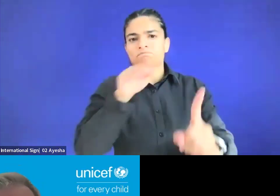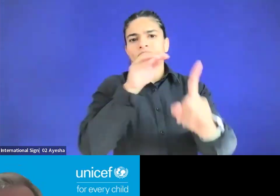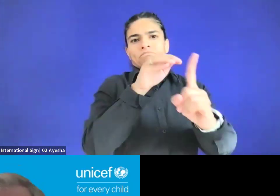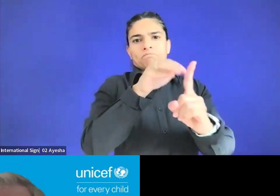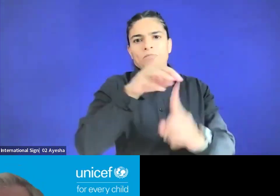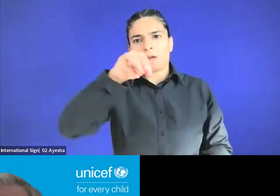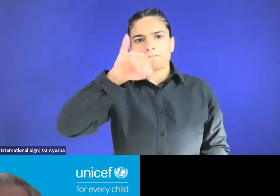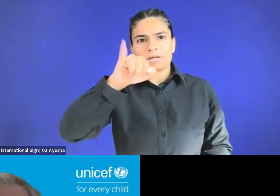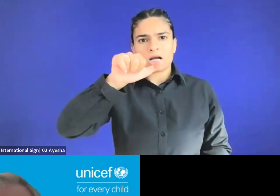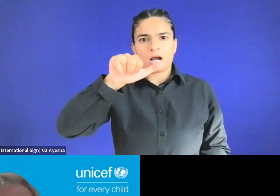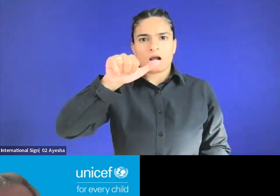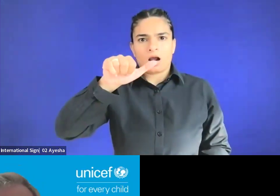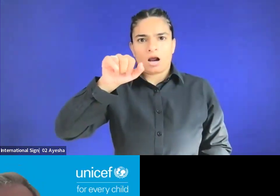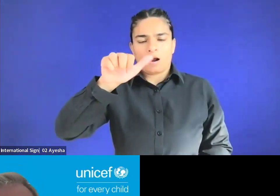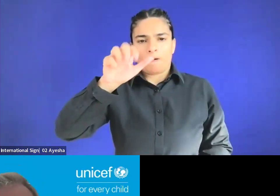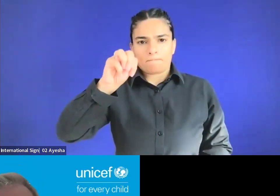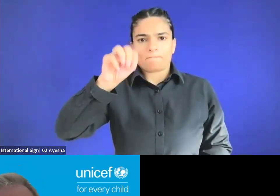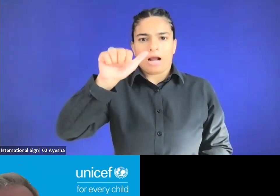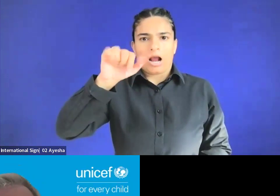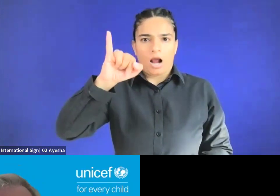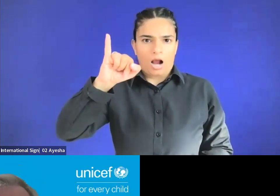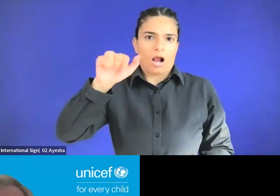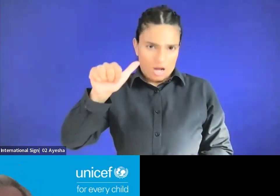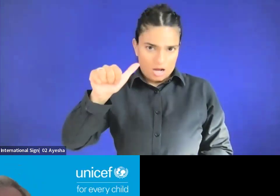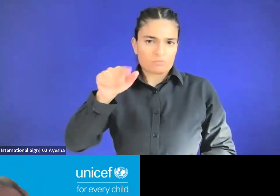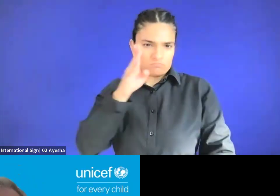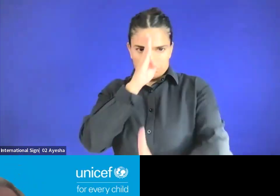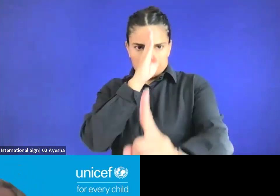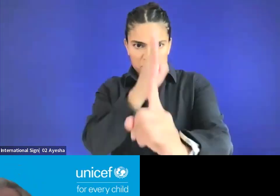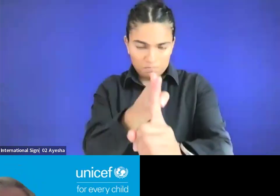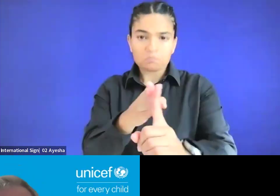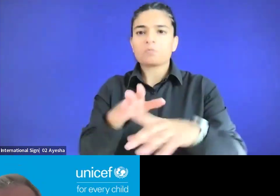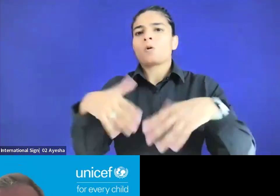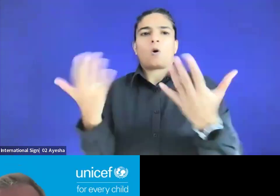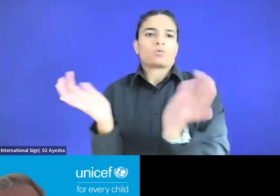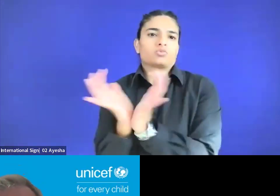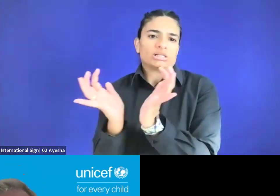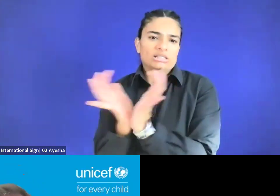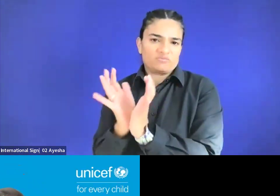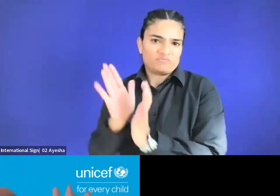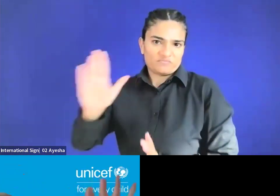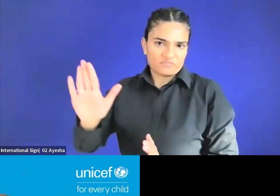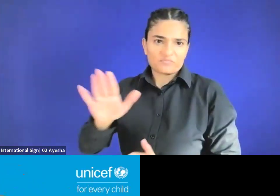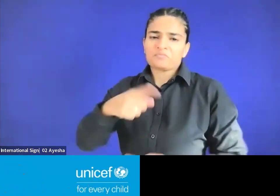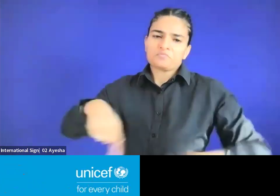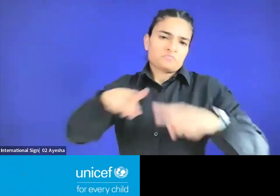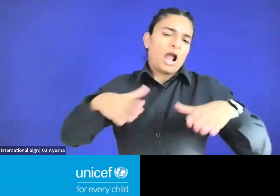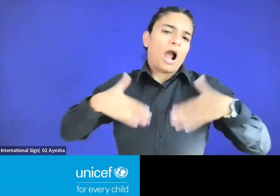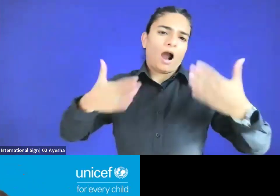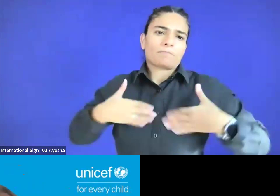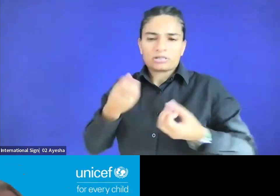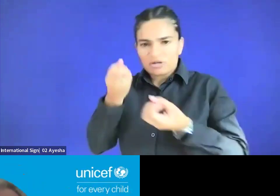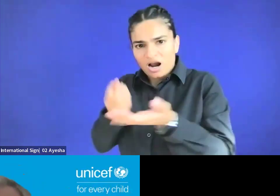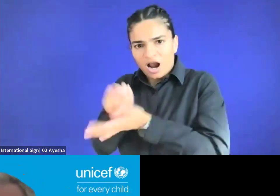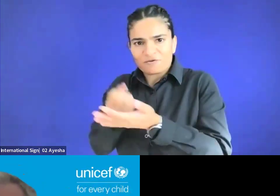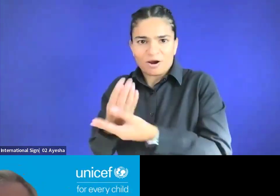in Georgia. They will be happy to provide you with more information. Thank you so much, colleagues. I think in